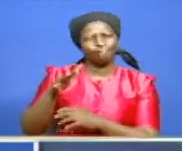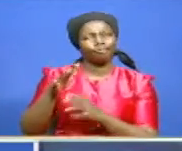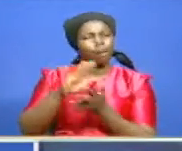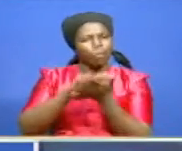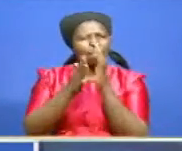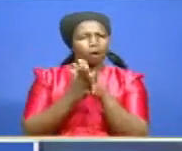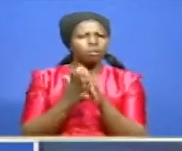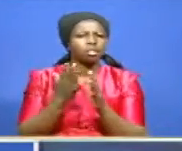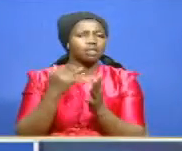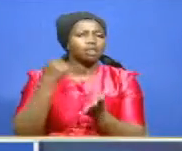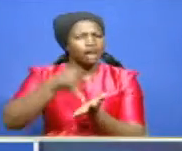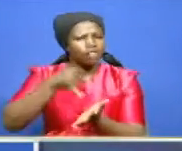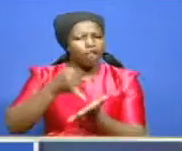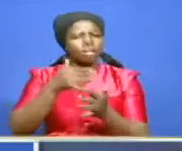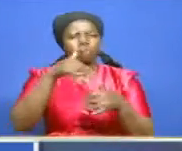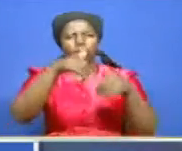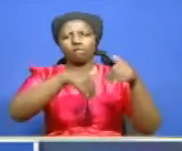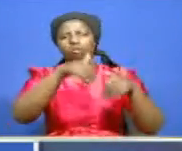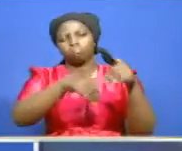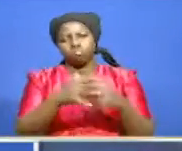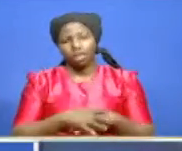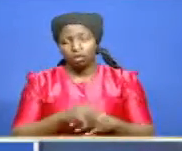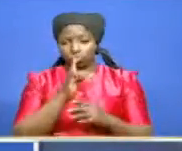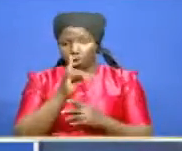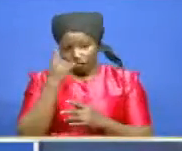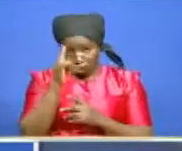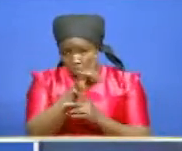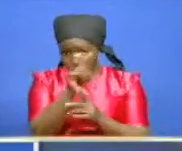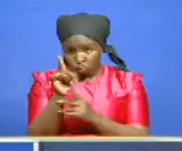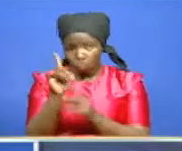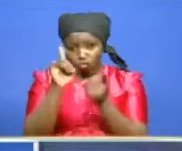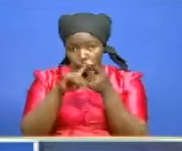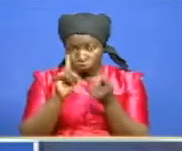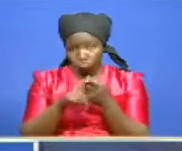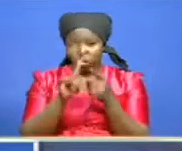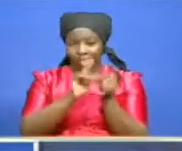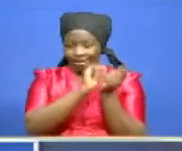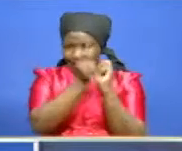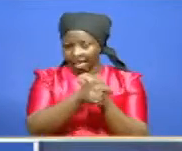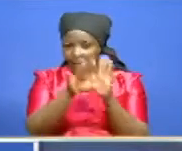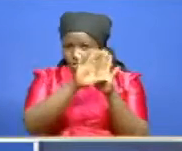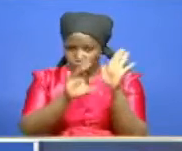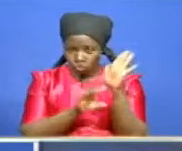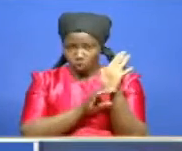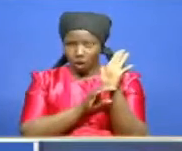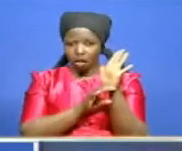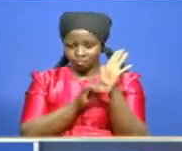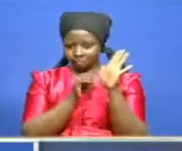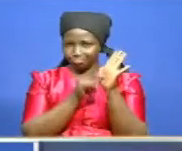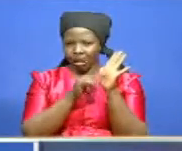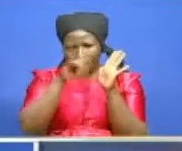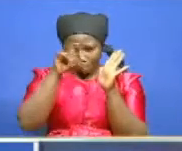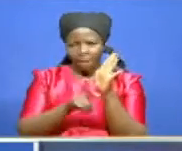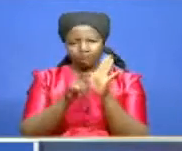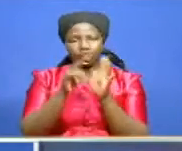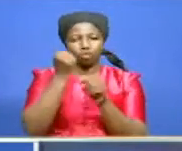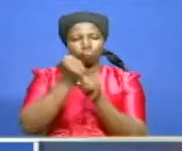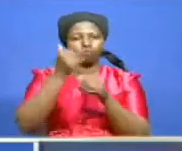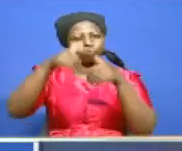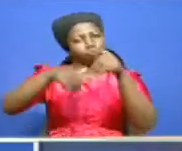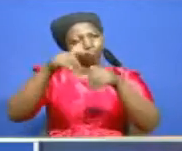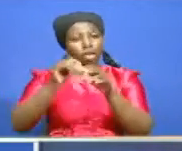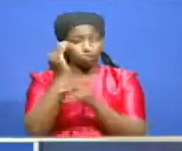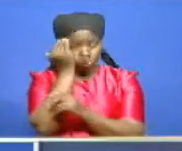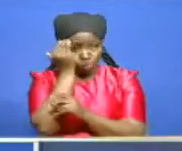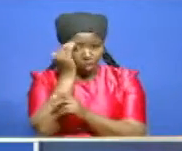without taking it to the referendum. So for you to be able to effect those changes, you will need a referendum. And you know, a referendum